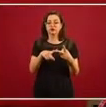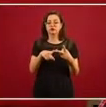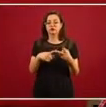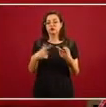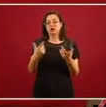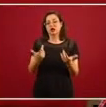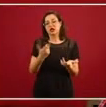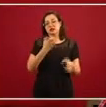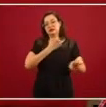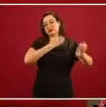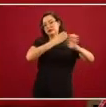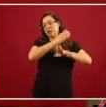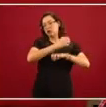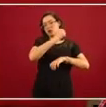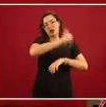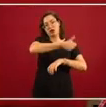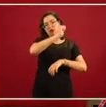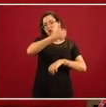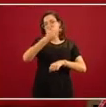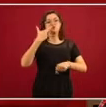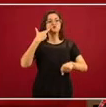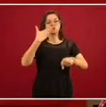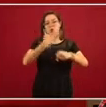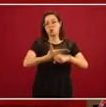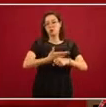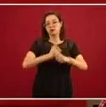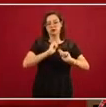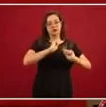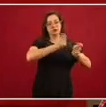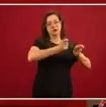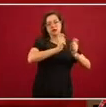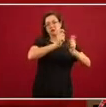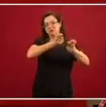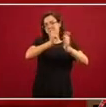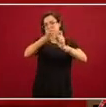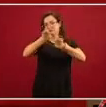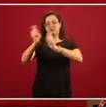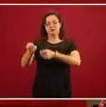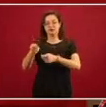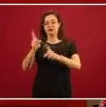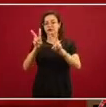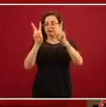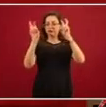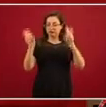On the other side, it is a local authority